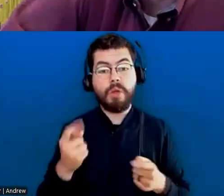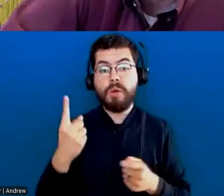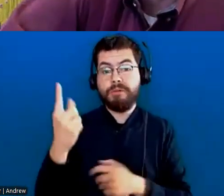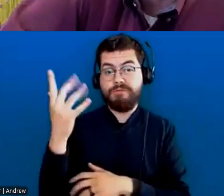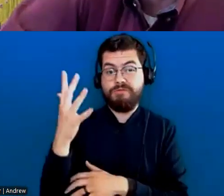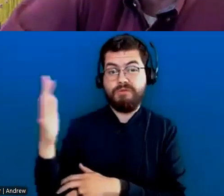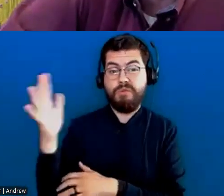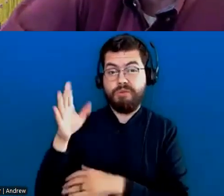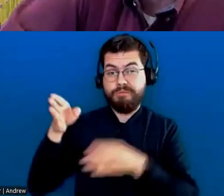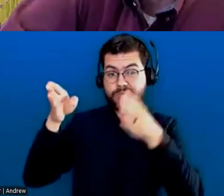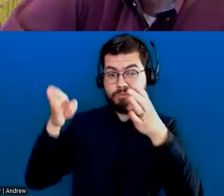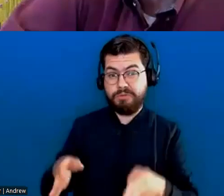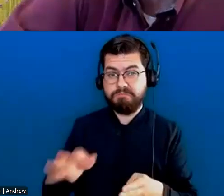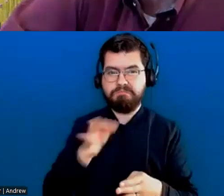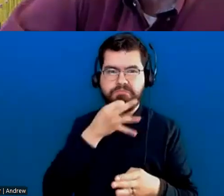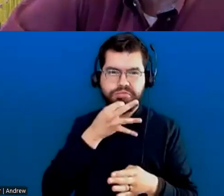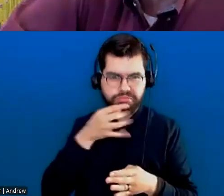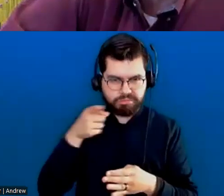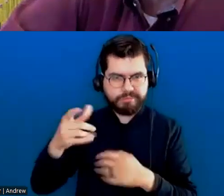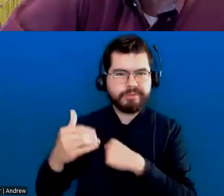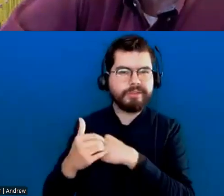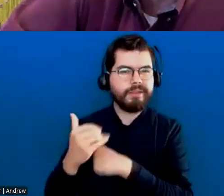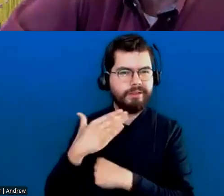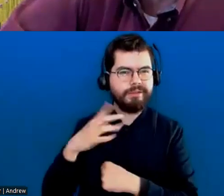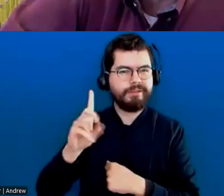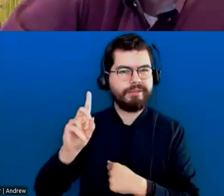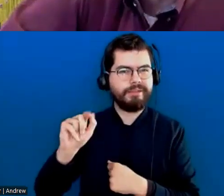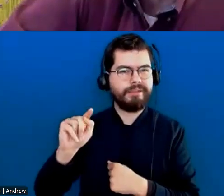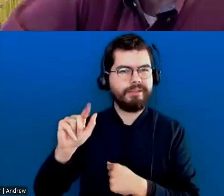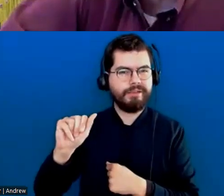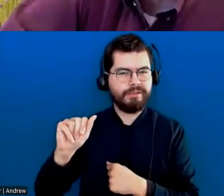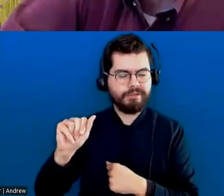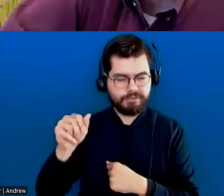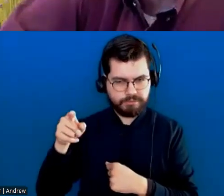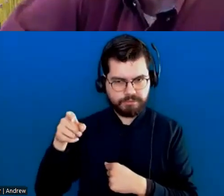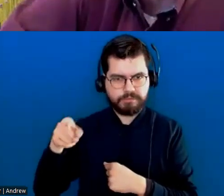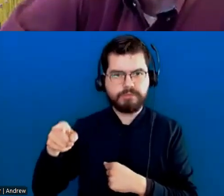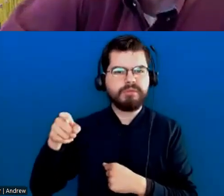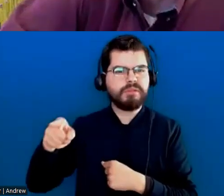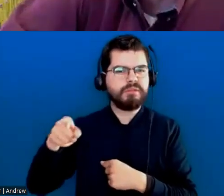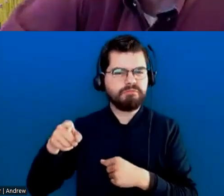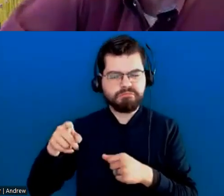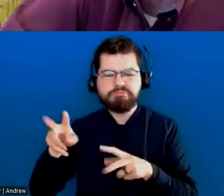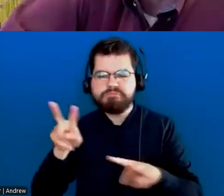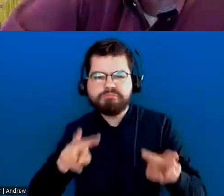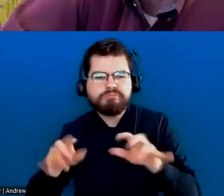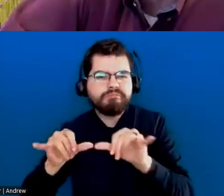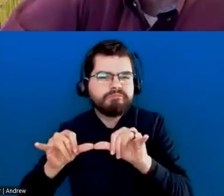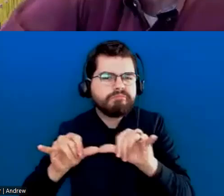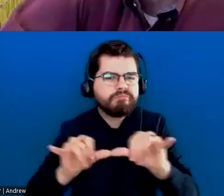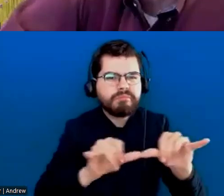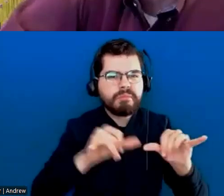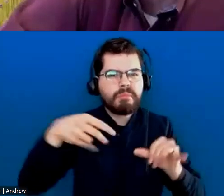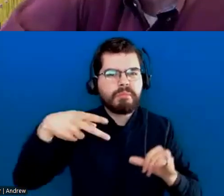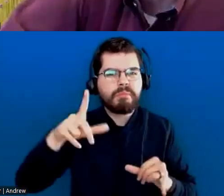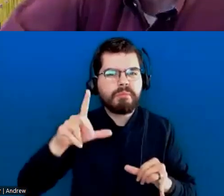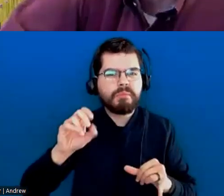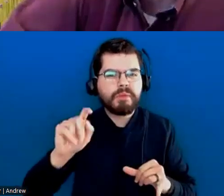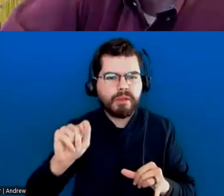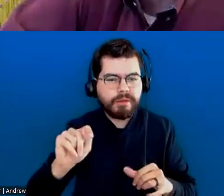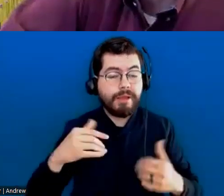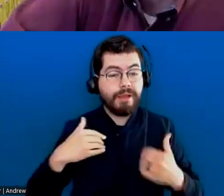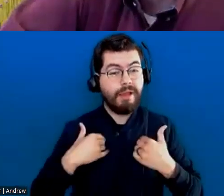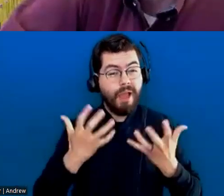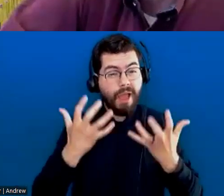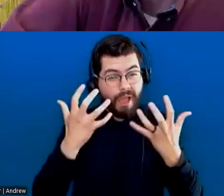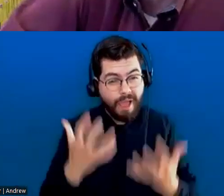some preliminary data from plots he took just a few days ago. But now it's a heavy clay soils,